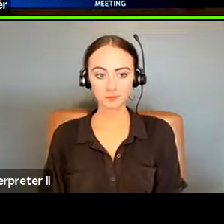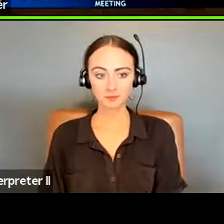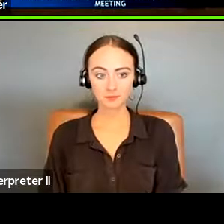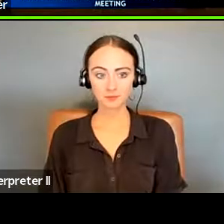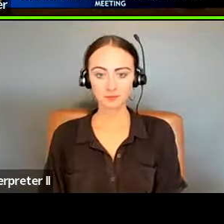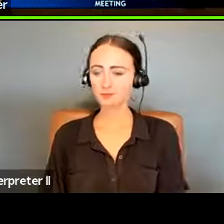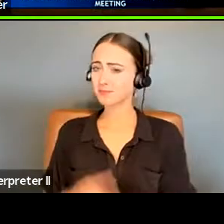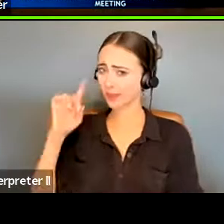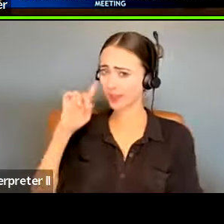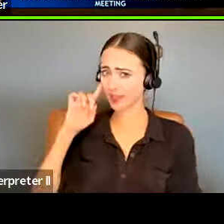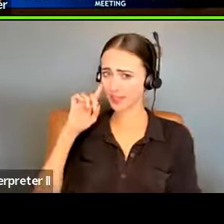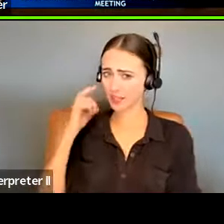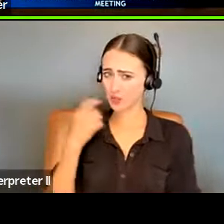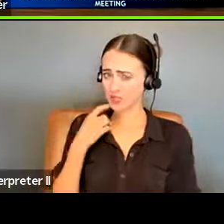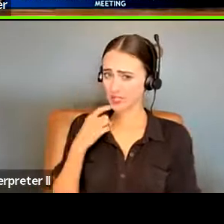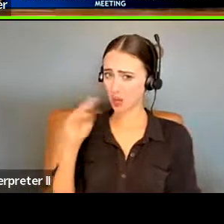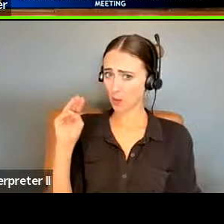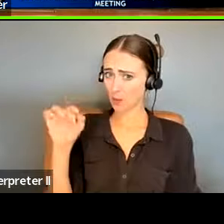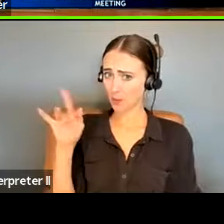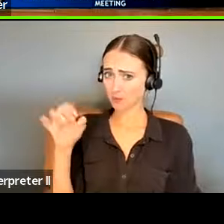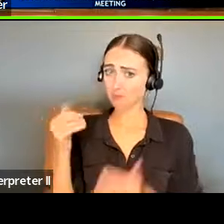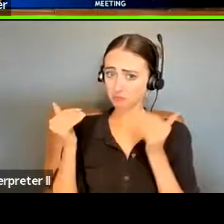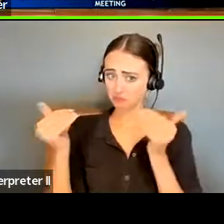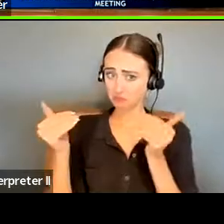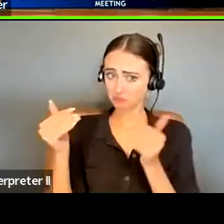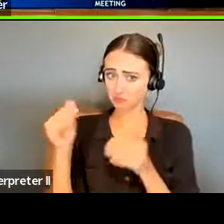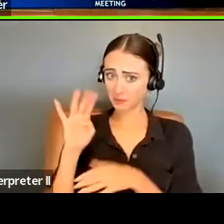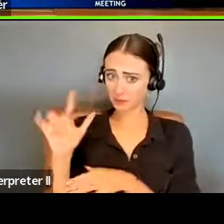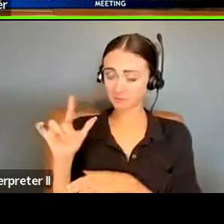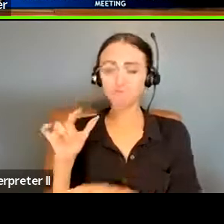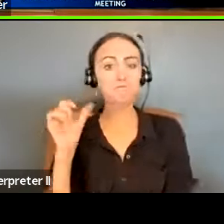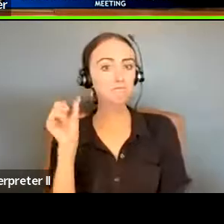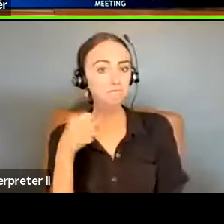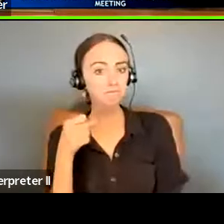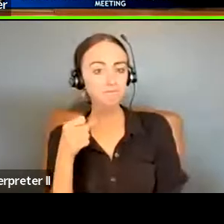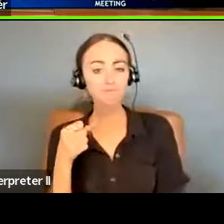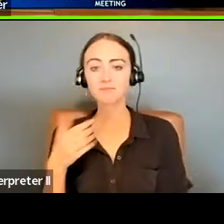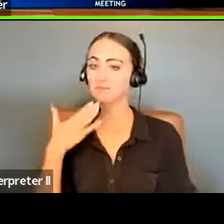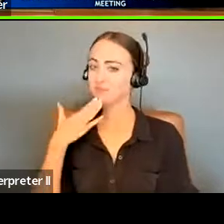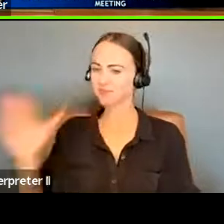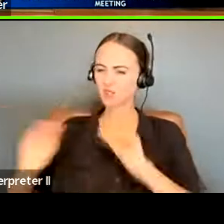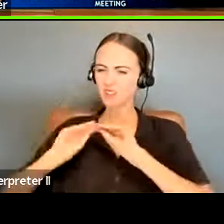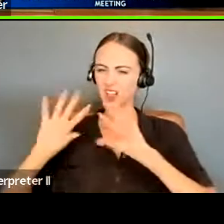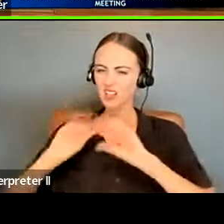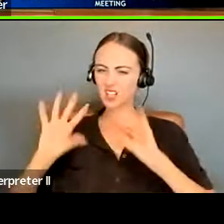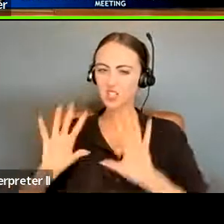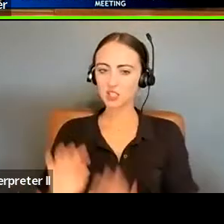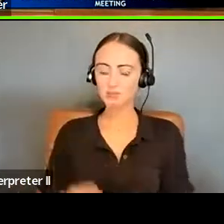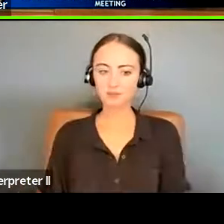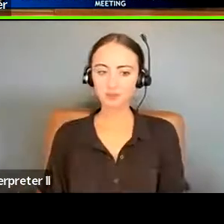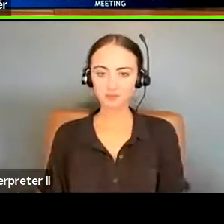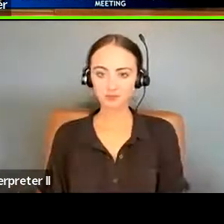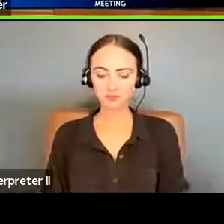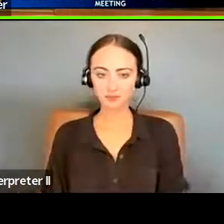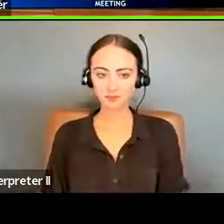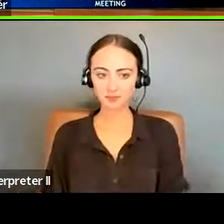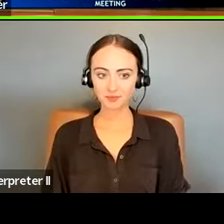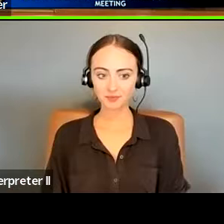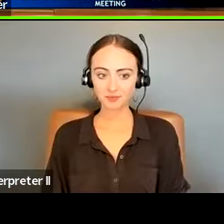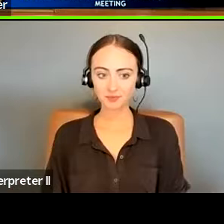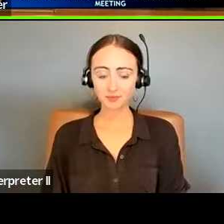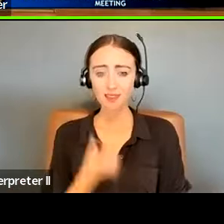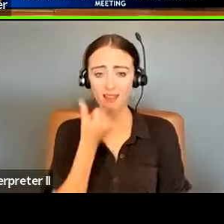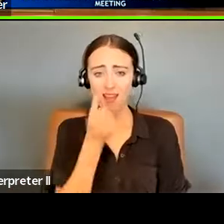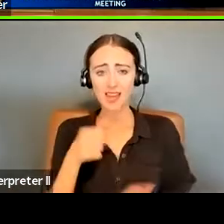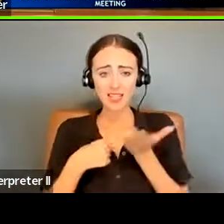I think you just said, and you moved the bill? Yes. Excellent. Thank you for that clarification, Councilmember. Is there